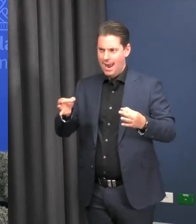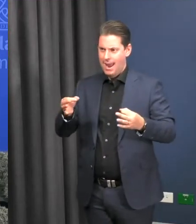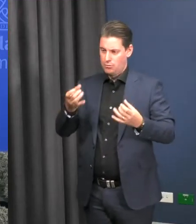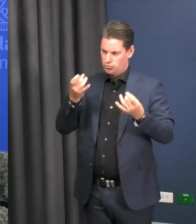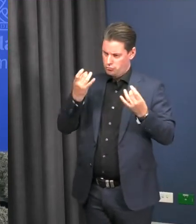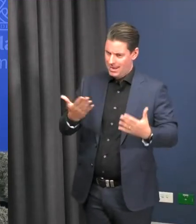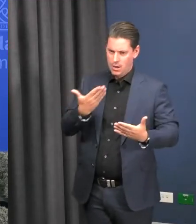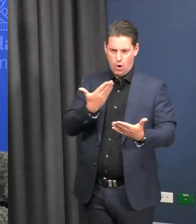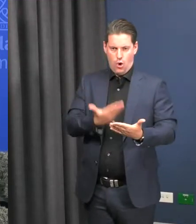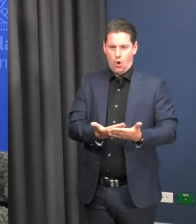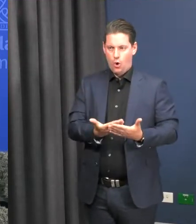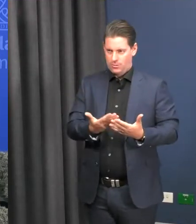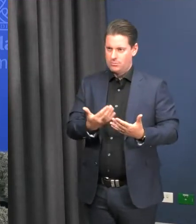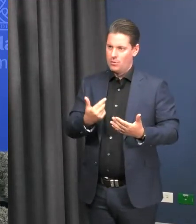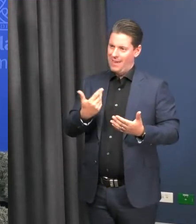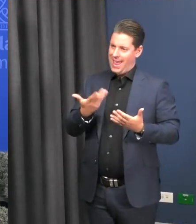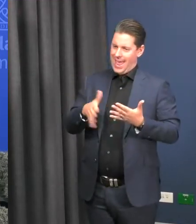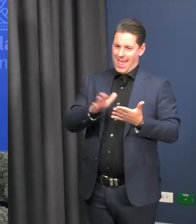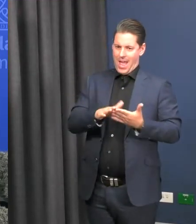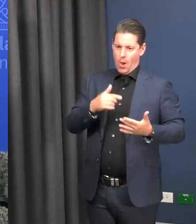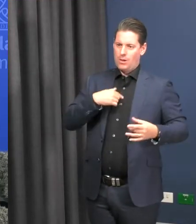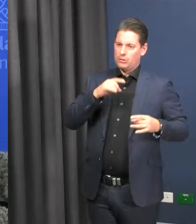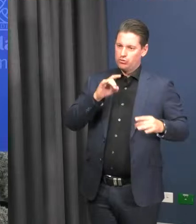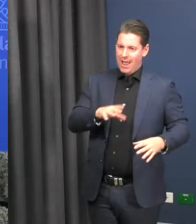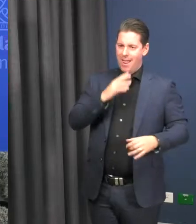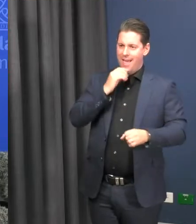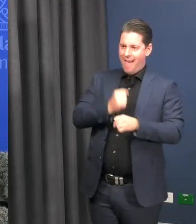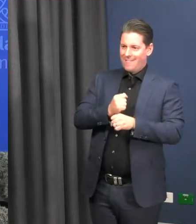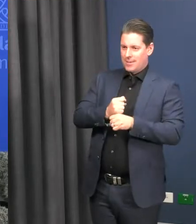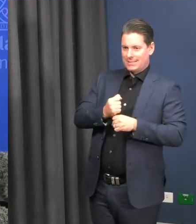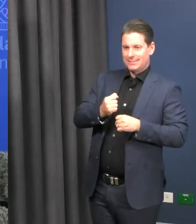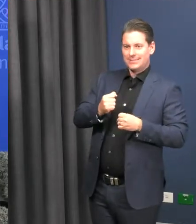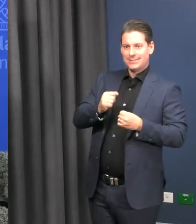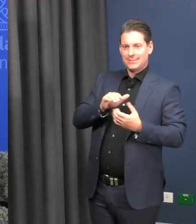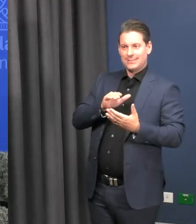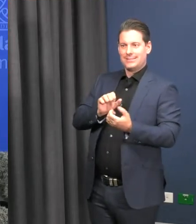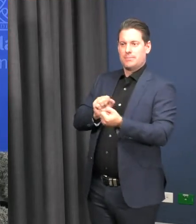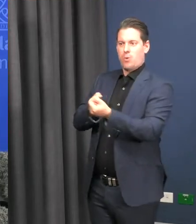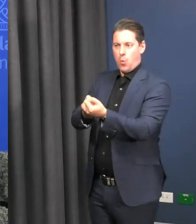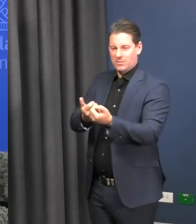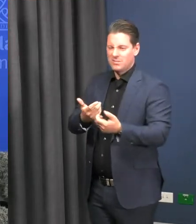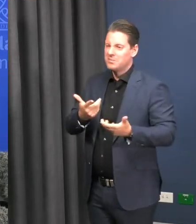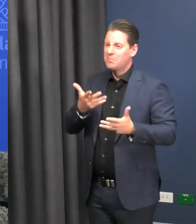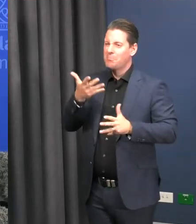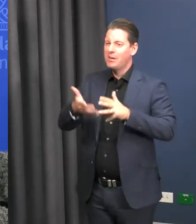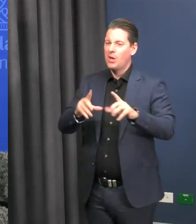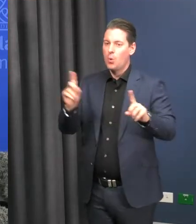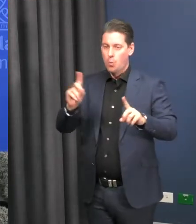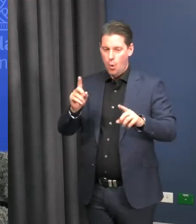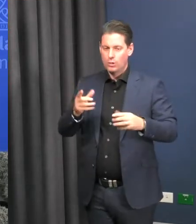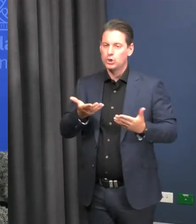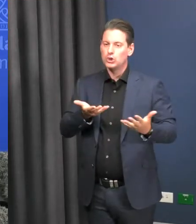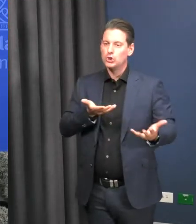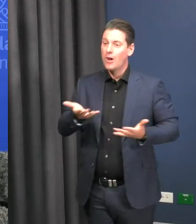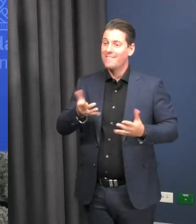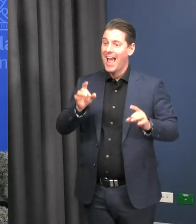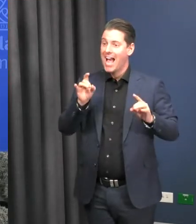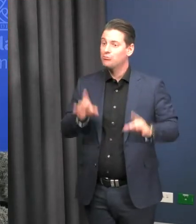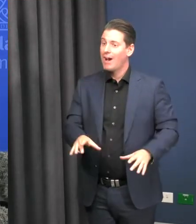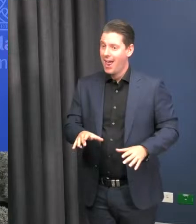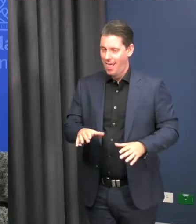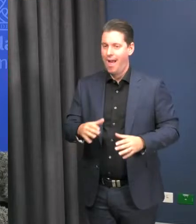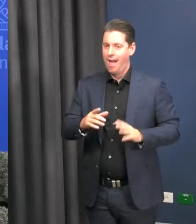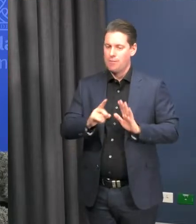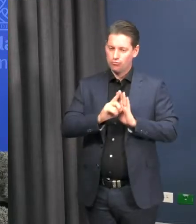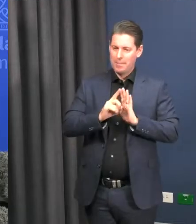of the Commonwealth Government response. And what that means is that very quickly Services Australia can be on the ground, making